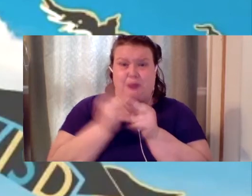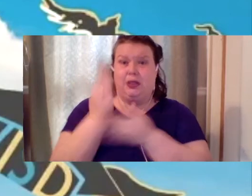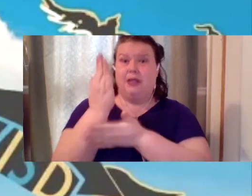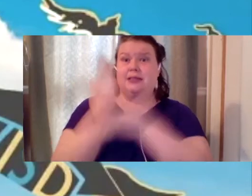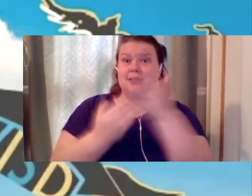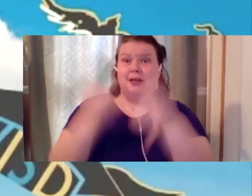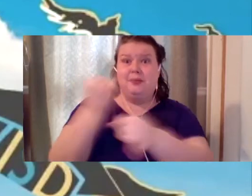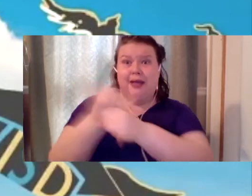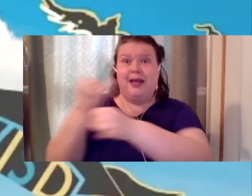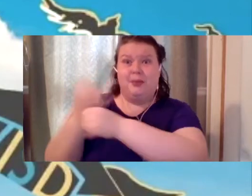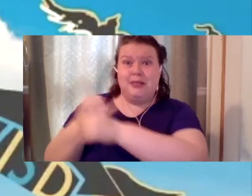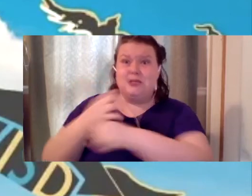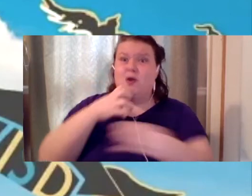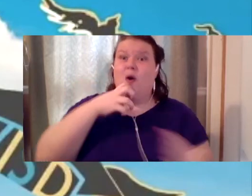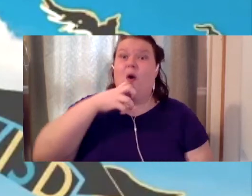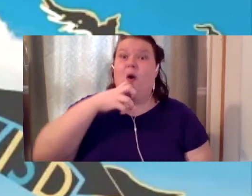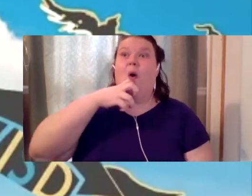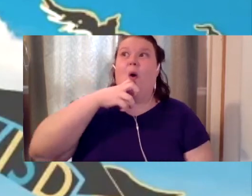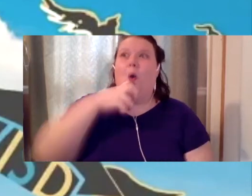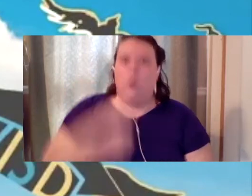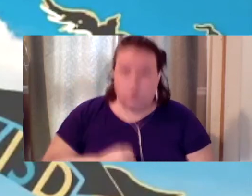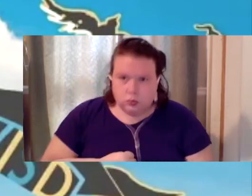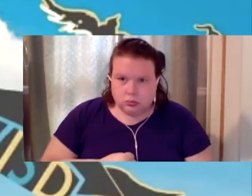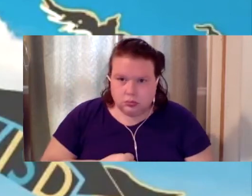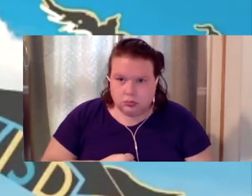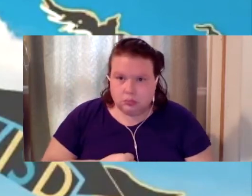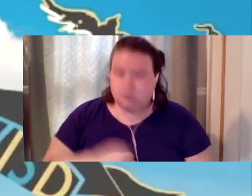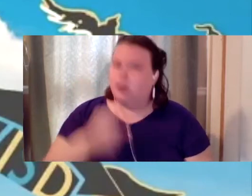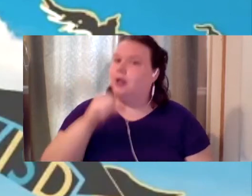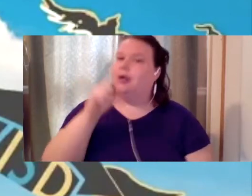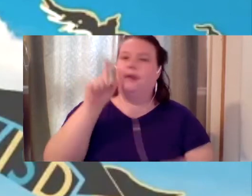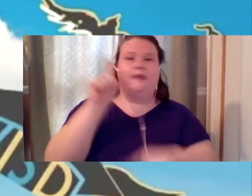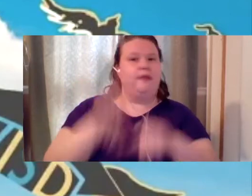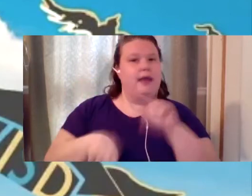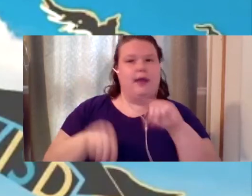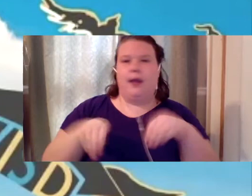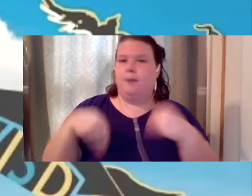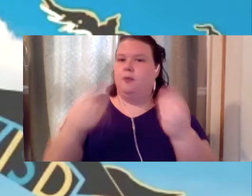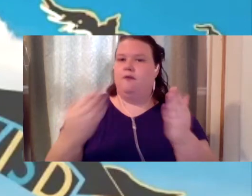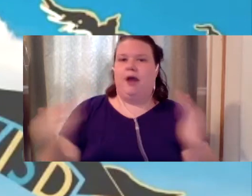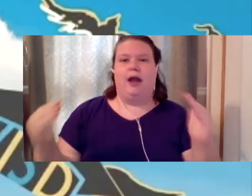older, and they don't meet our kids' educational needs, and they can't provide equity